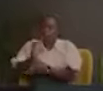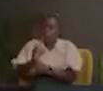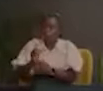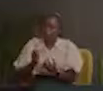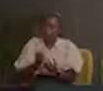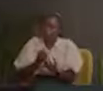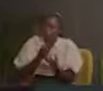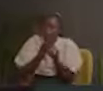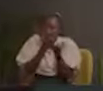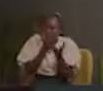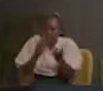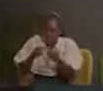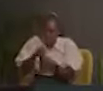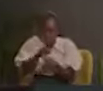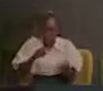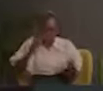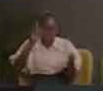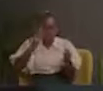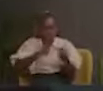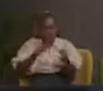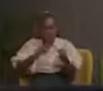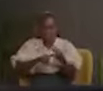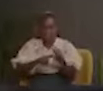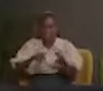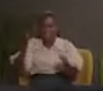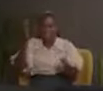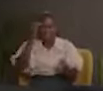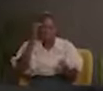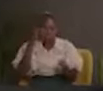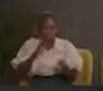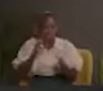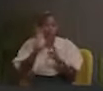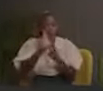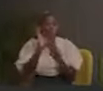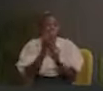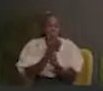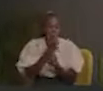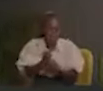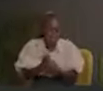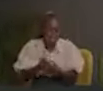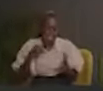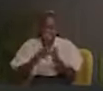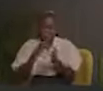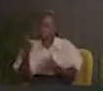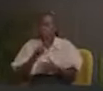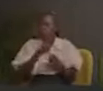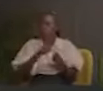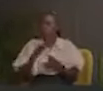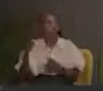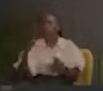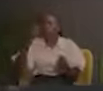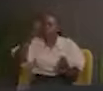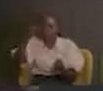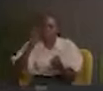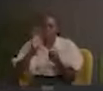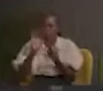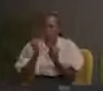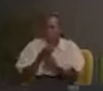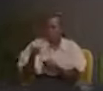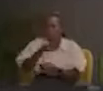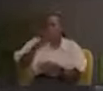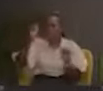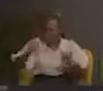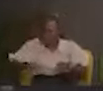you. And then number three, the knowledge of the conditions. It is only when you understand the conditions that you can